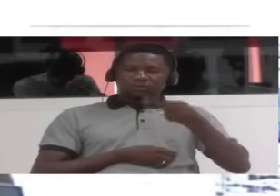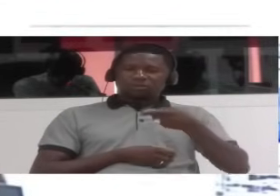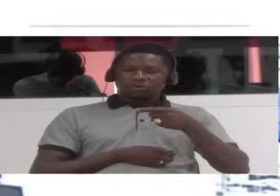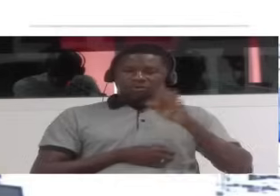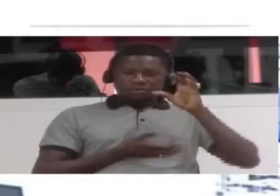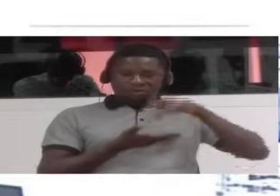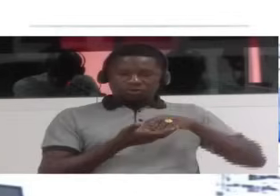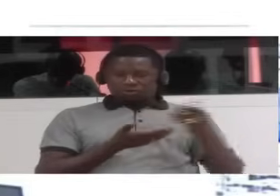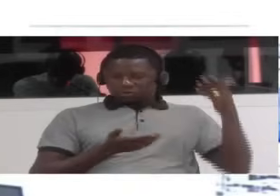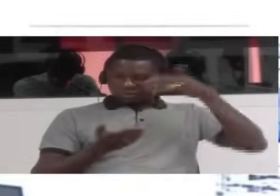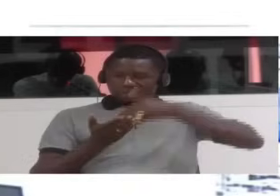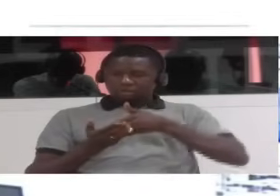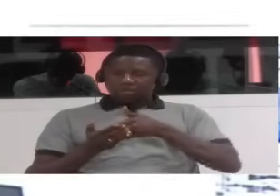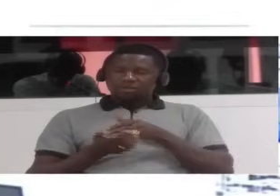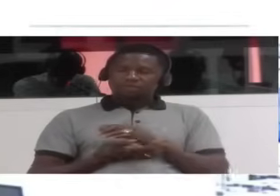from Banjul to here.